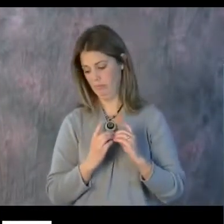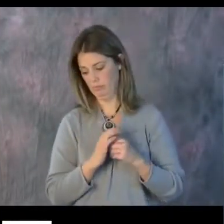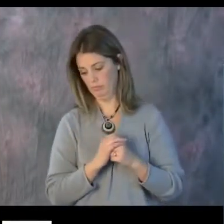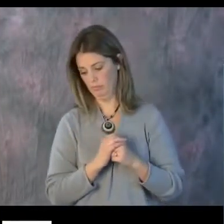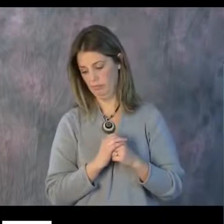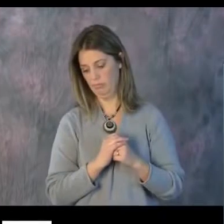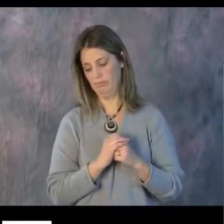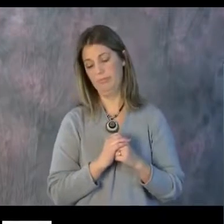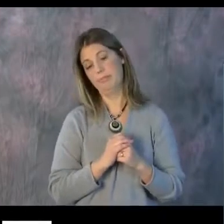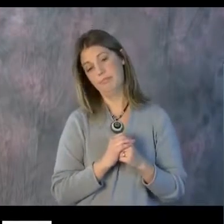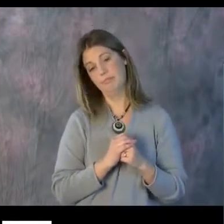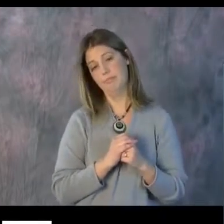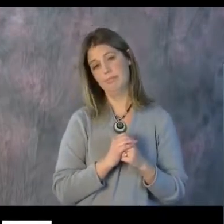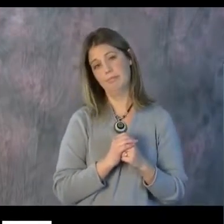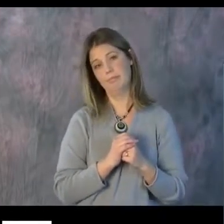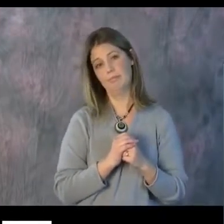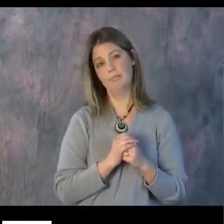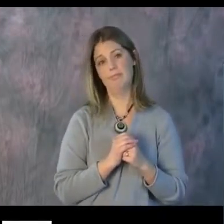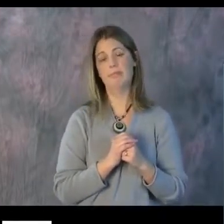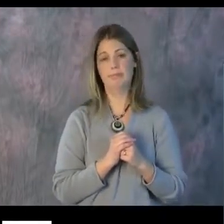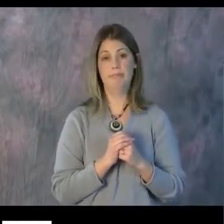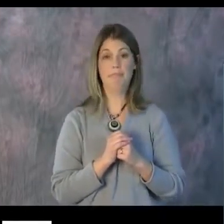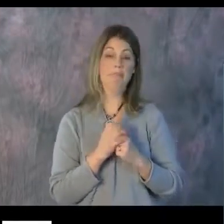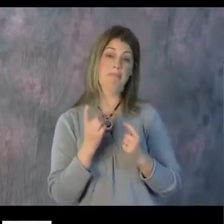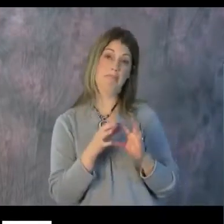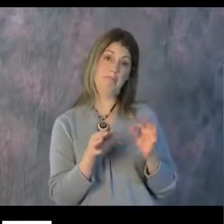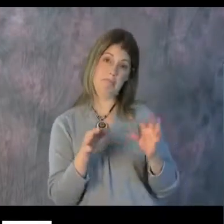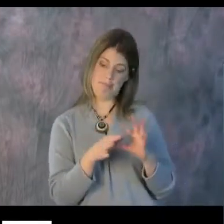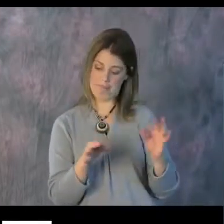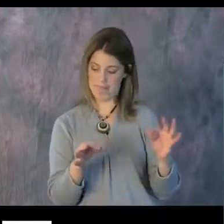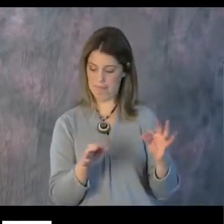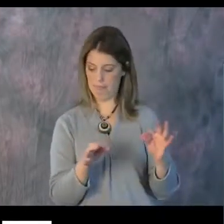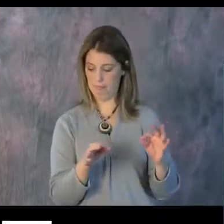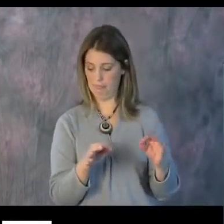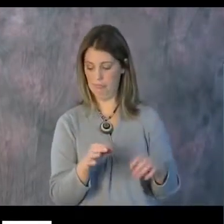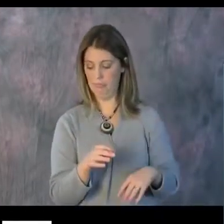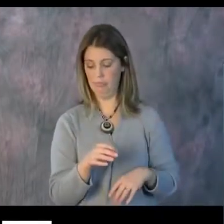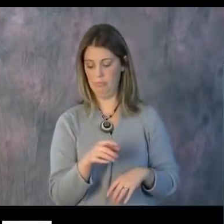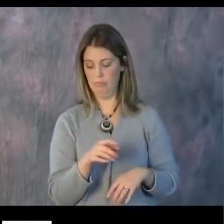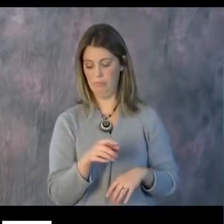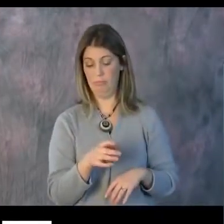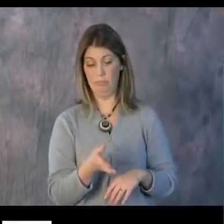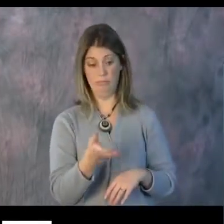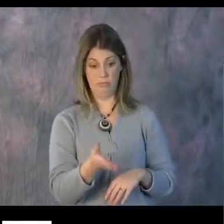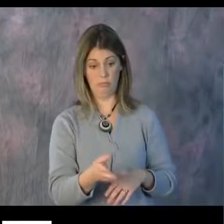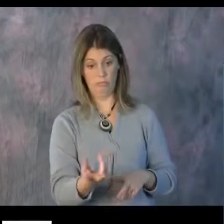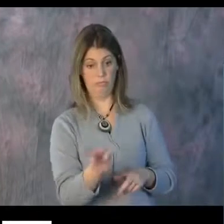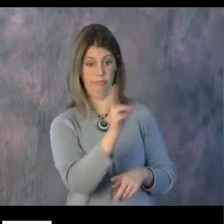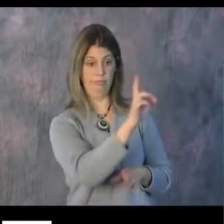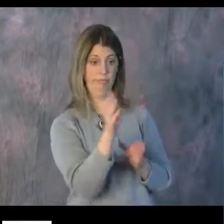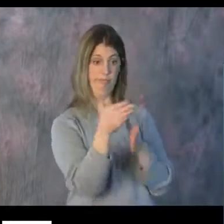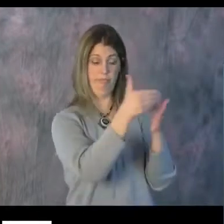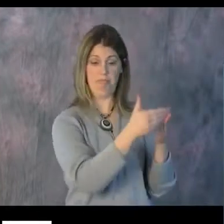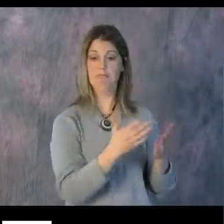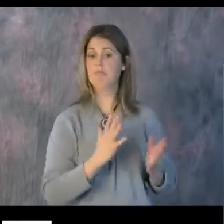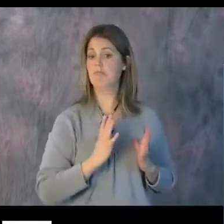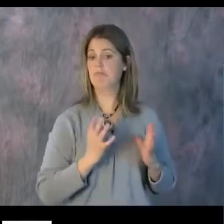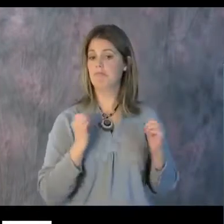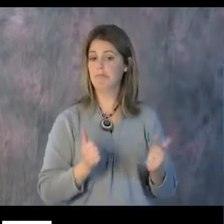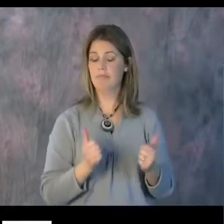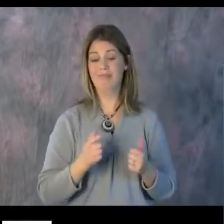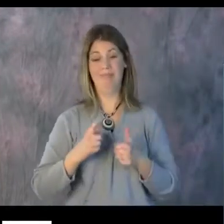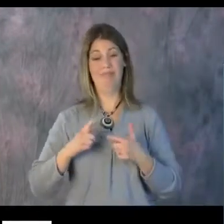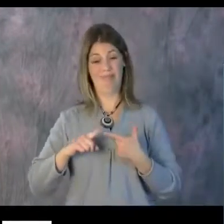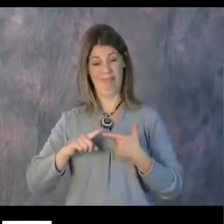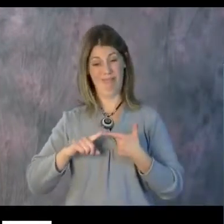Another struggle is with friends and dating. And a comment you can use is, you want to go over